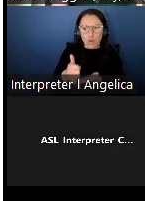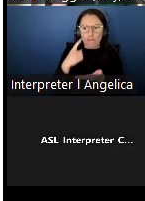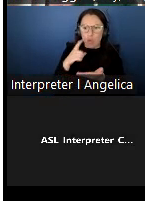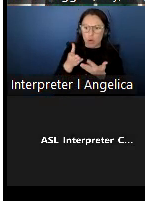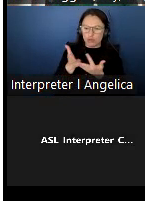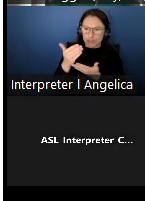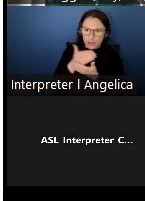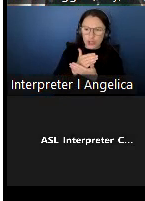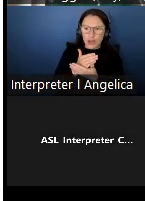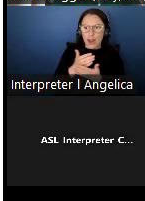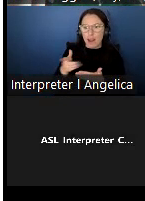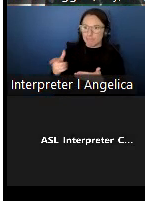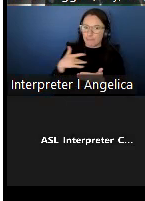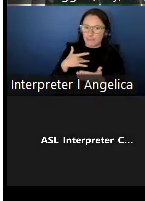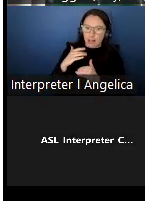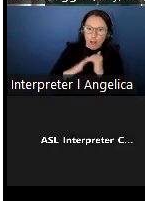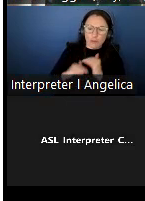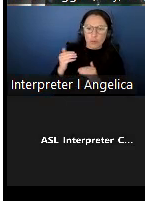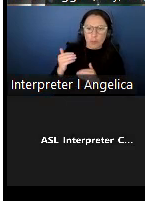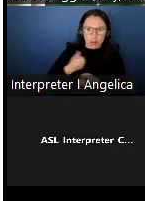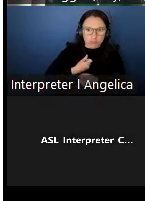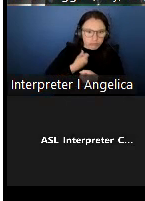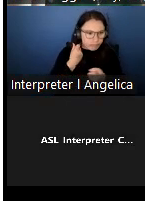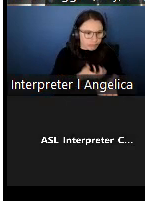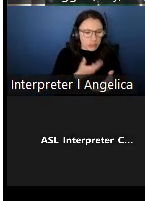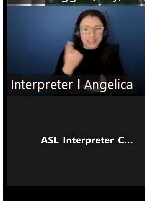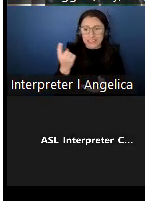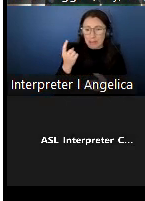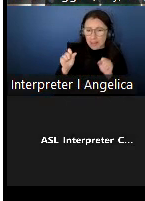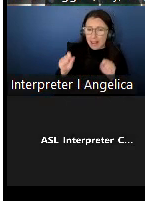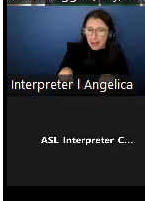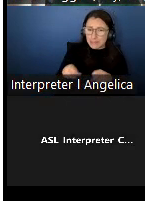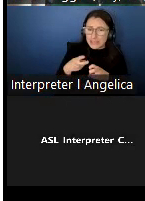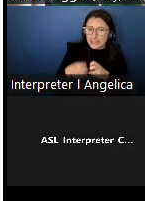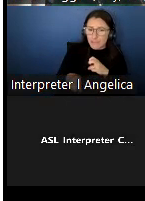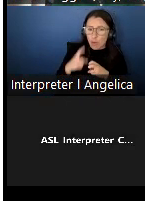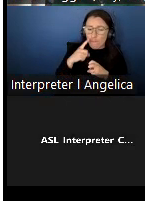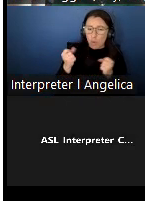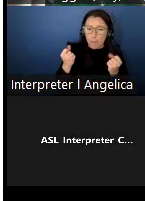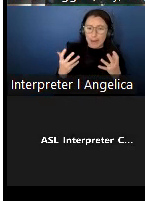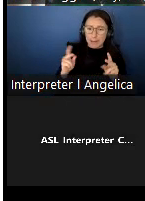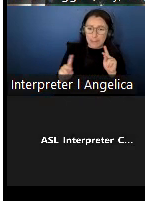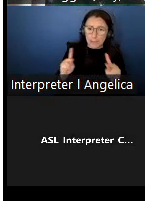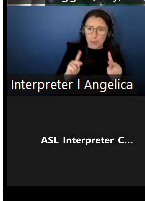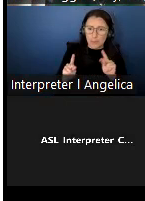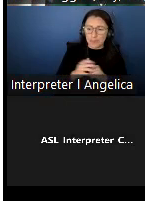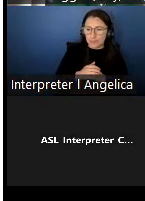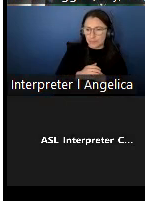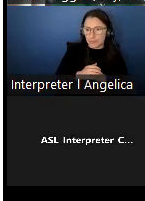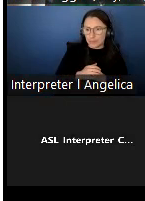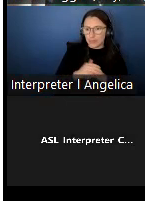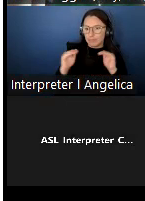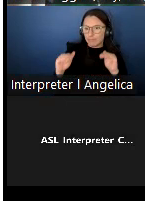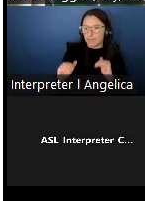and comfortability when discussing something that can be difficult for a lot of people. Kelly